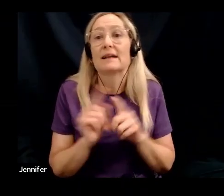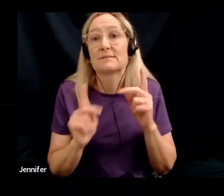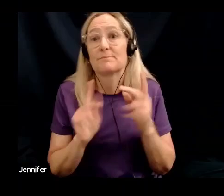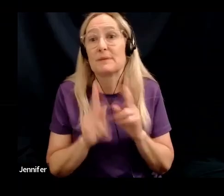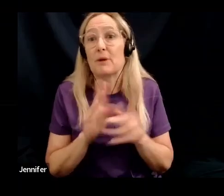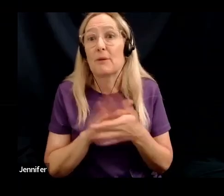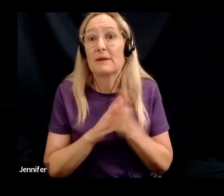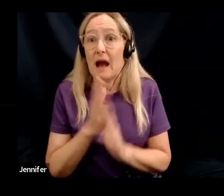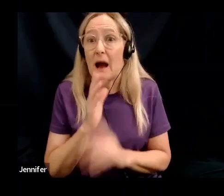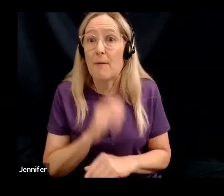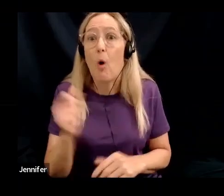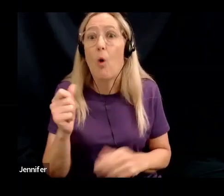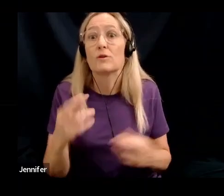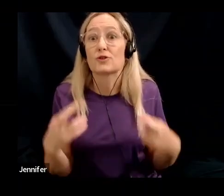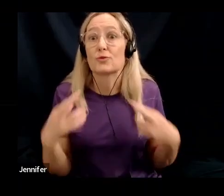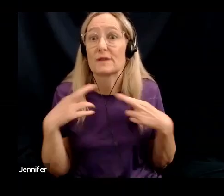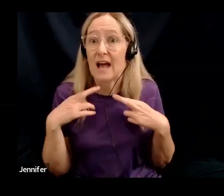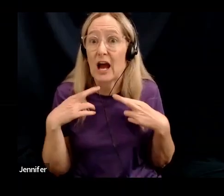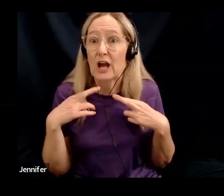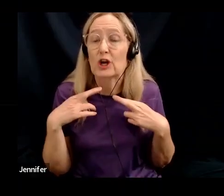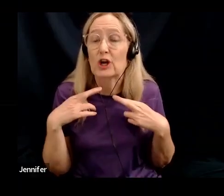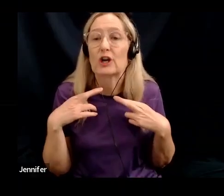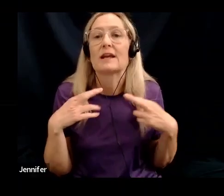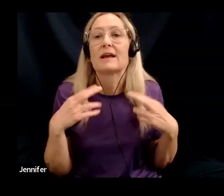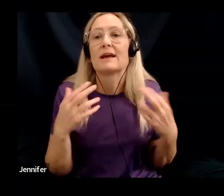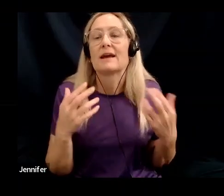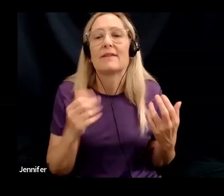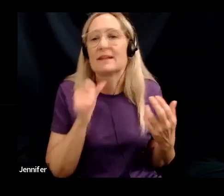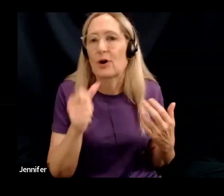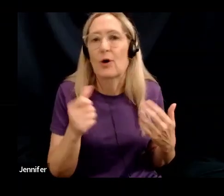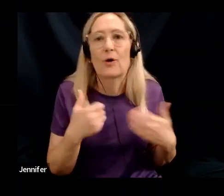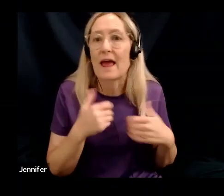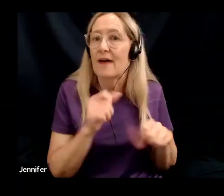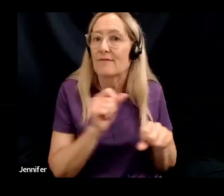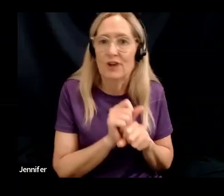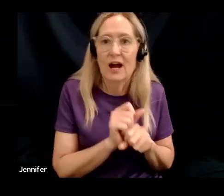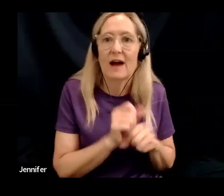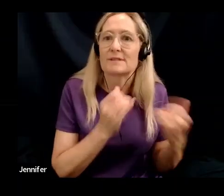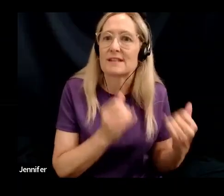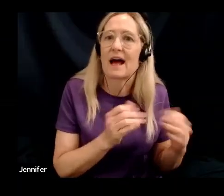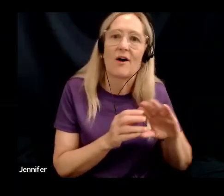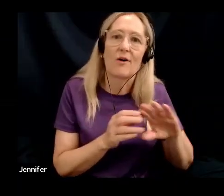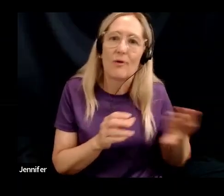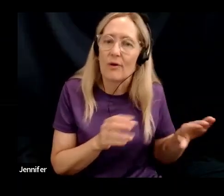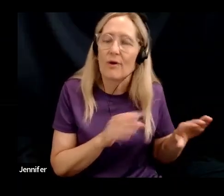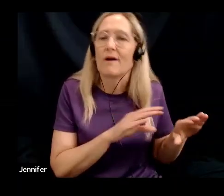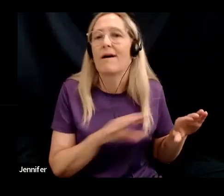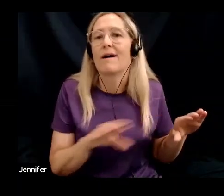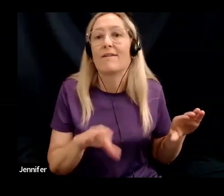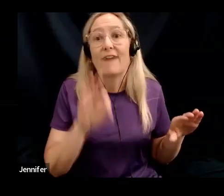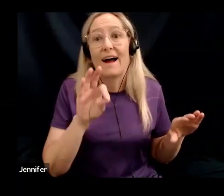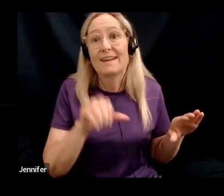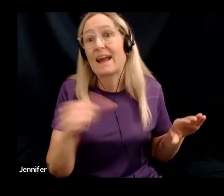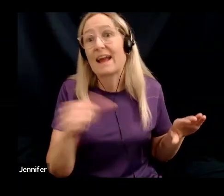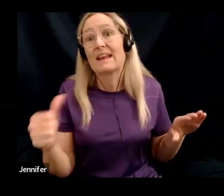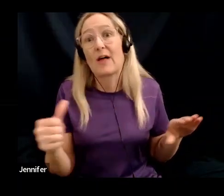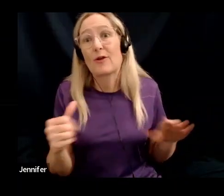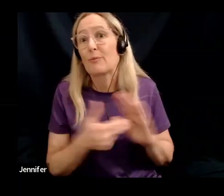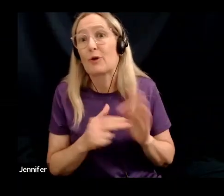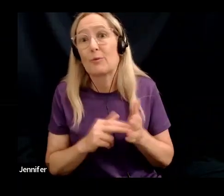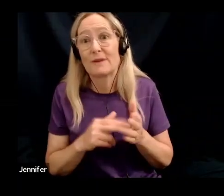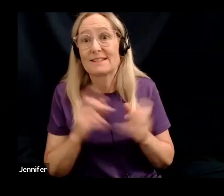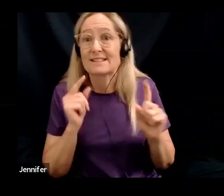age, and they retire and they move away from things that once, gave them a purpose, it can be really hard to kind of navigate